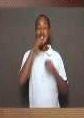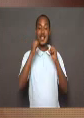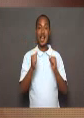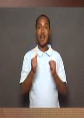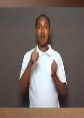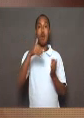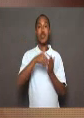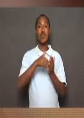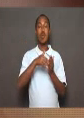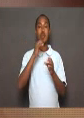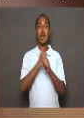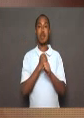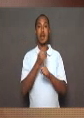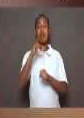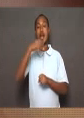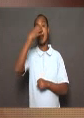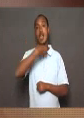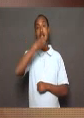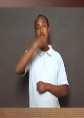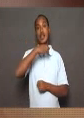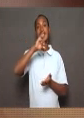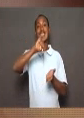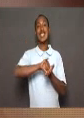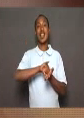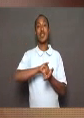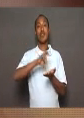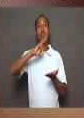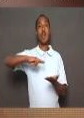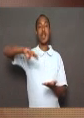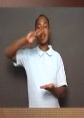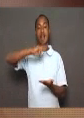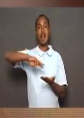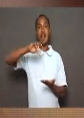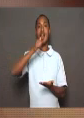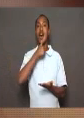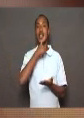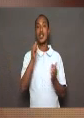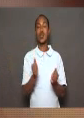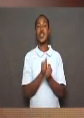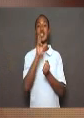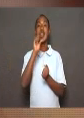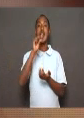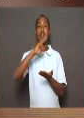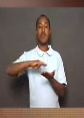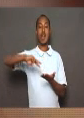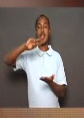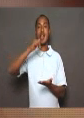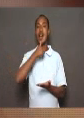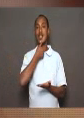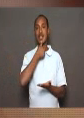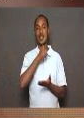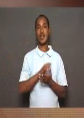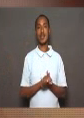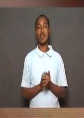Acids can also be prepared by heating the salts of a volatile acid with a non-volatile